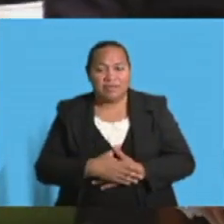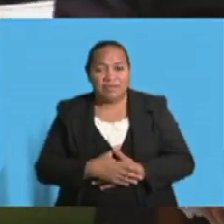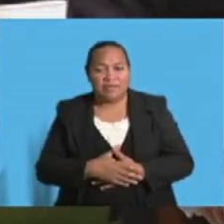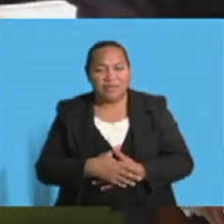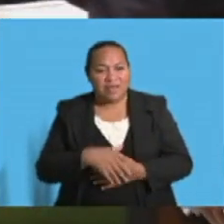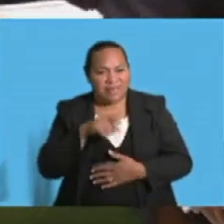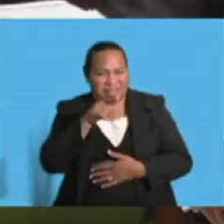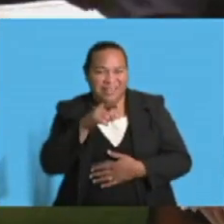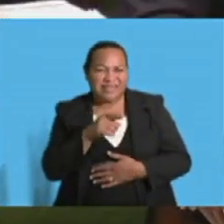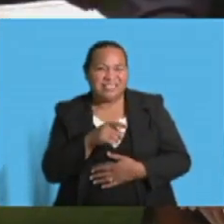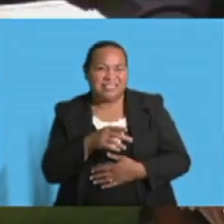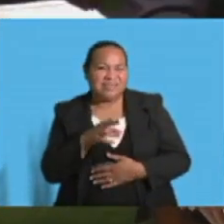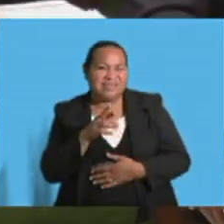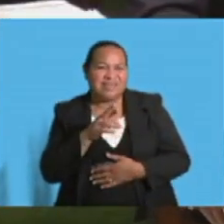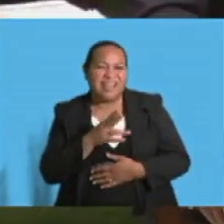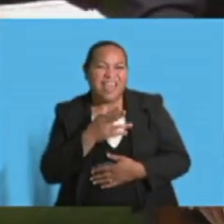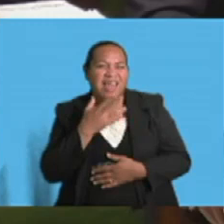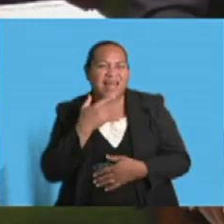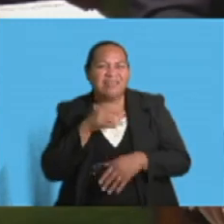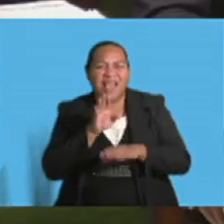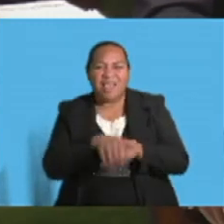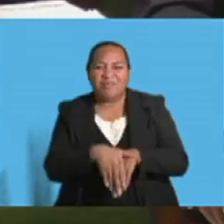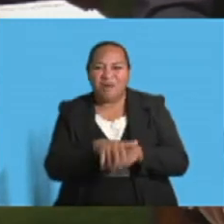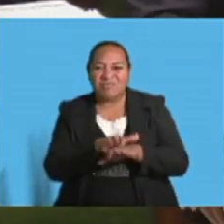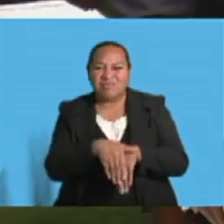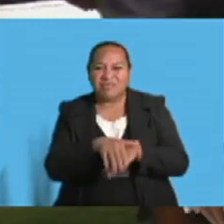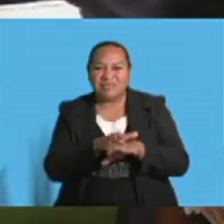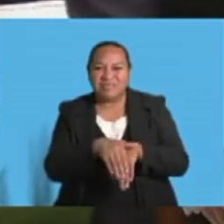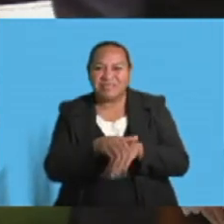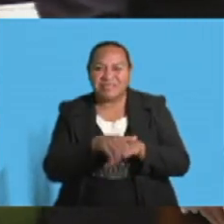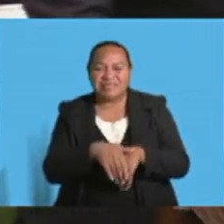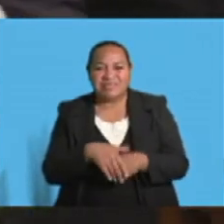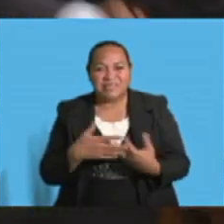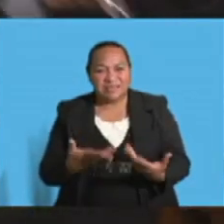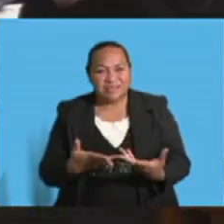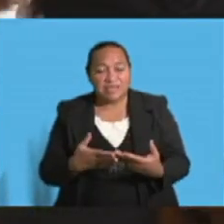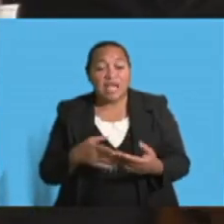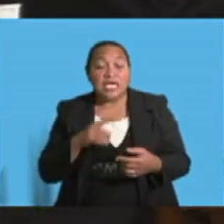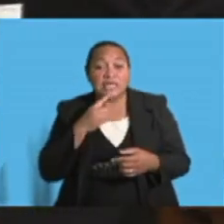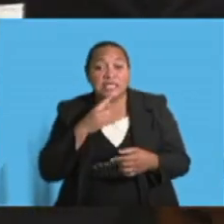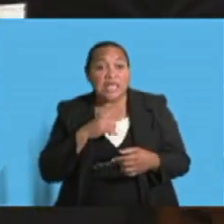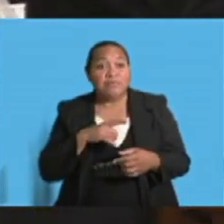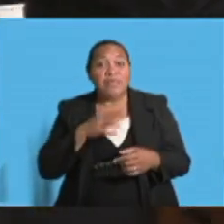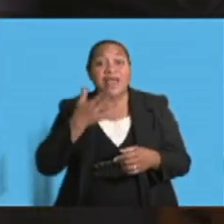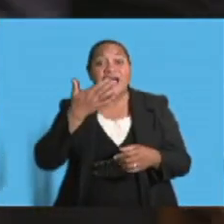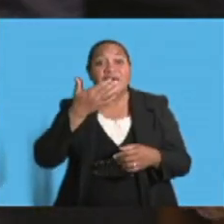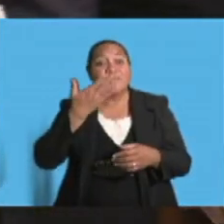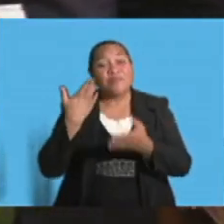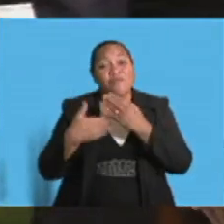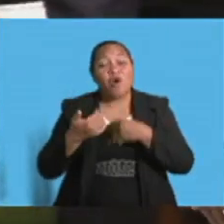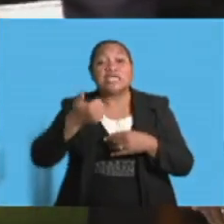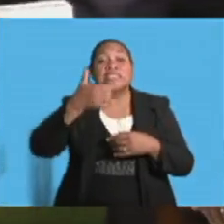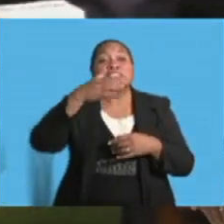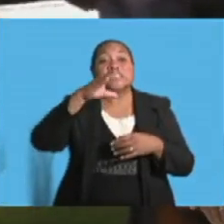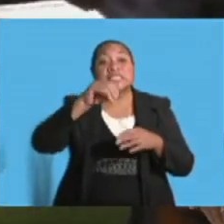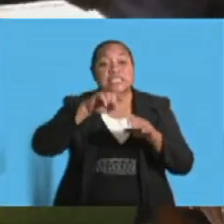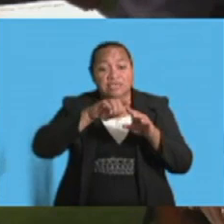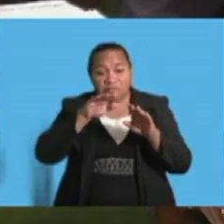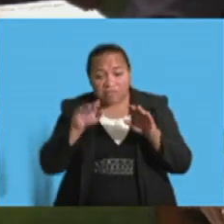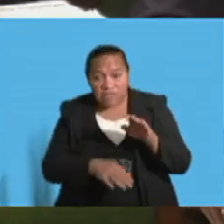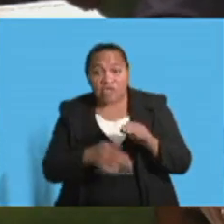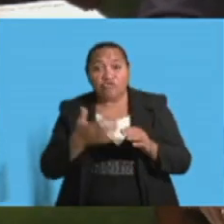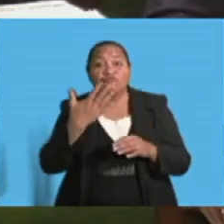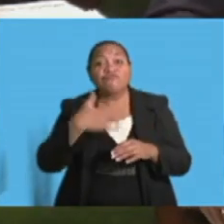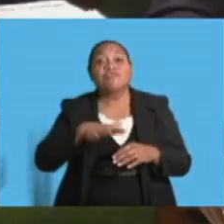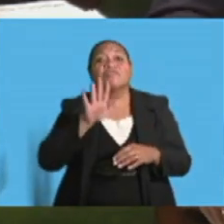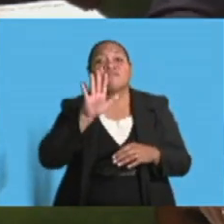That was the hypocrisy, Madam Speaker. Madam Speaker, we had retirement age reduced from 60 to 55. Guess by who?